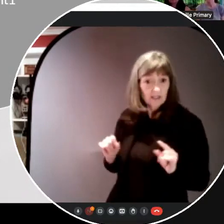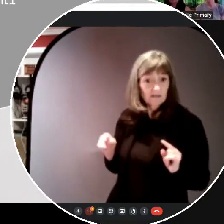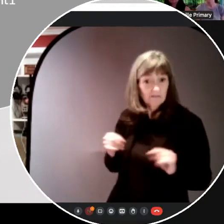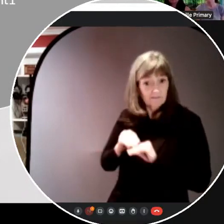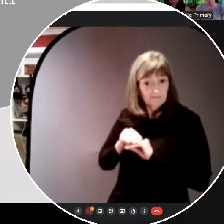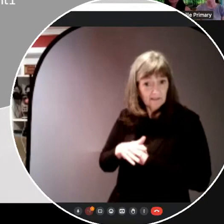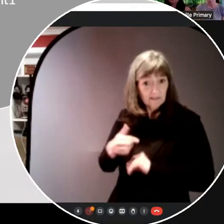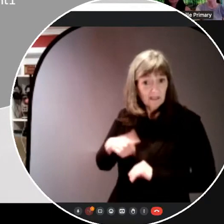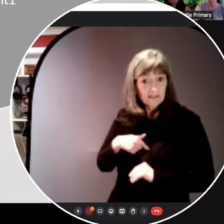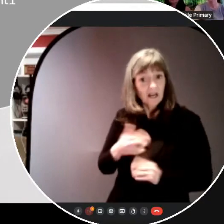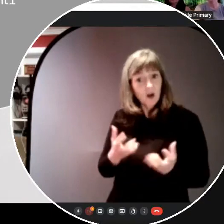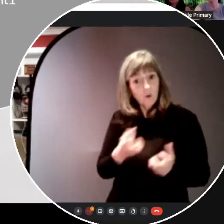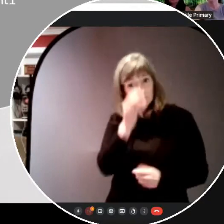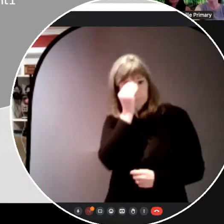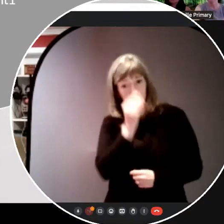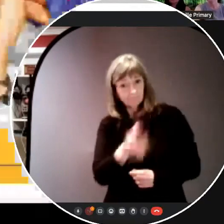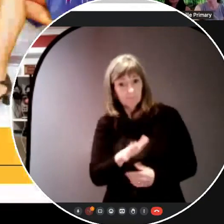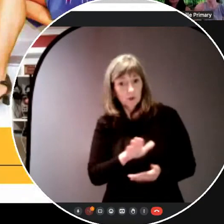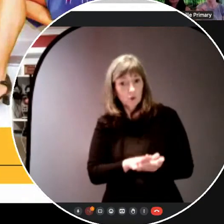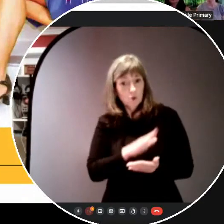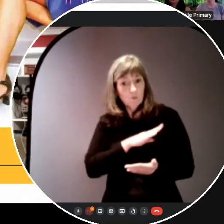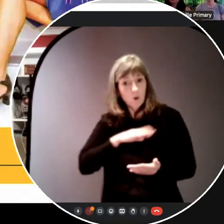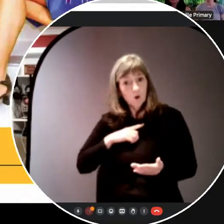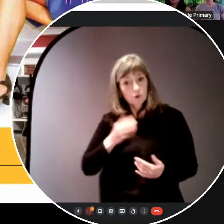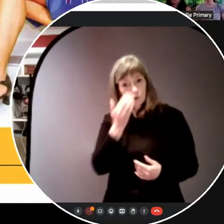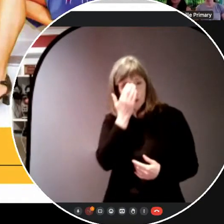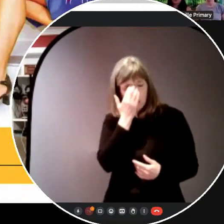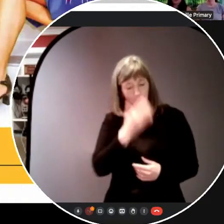school board to know that.